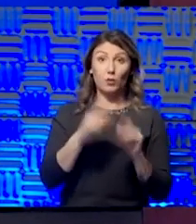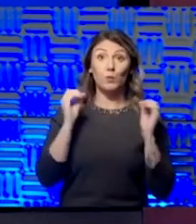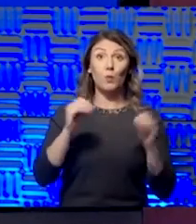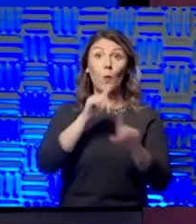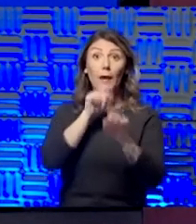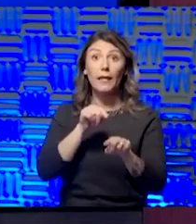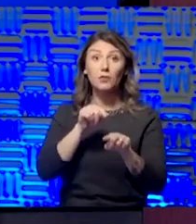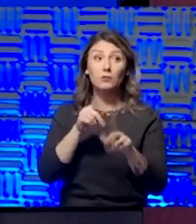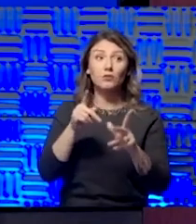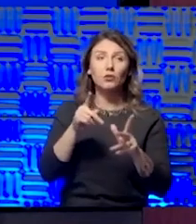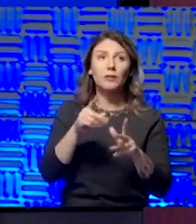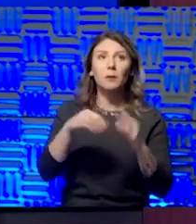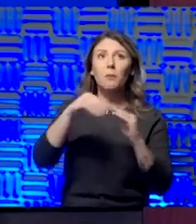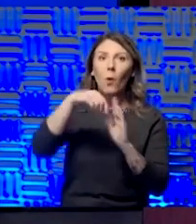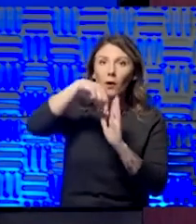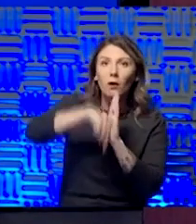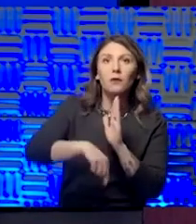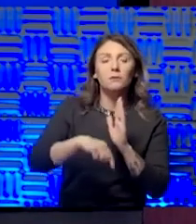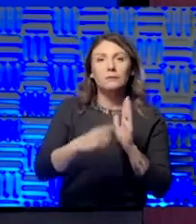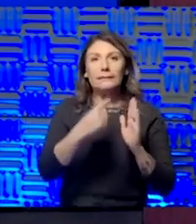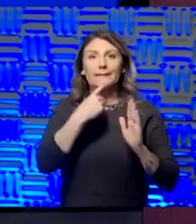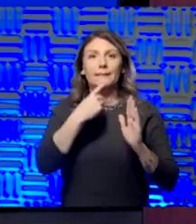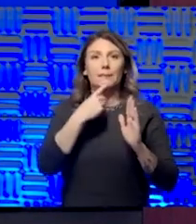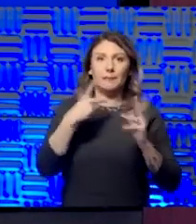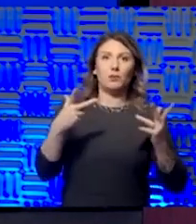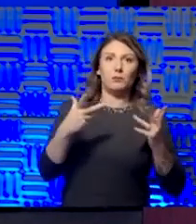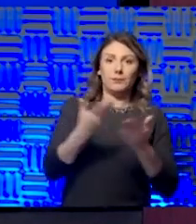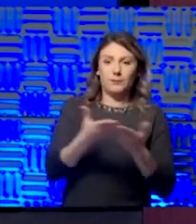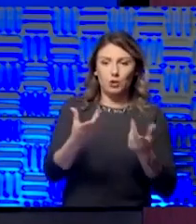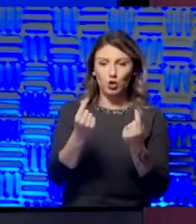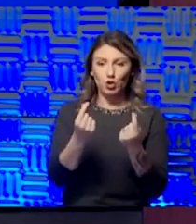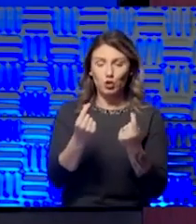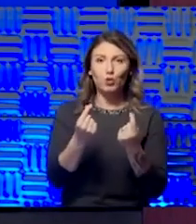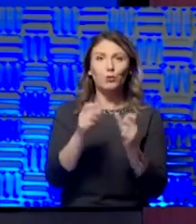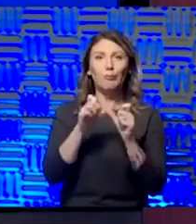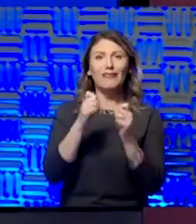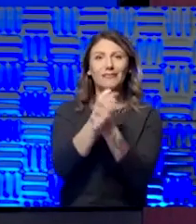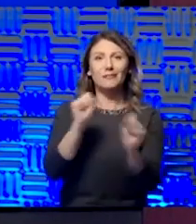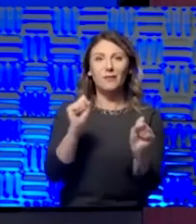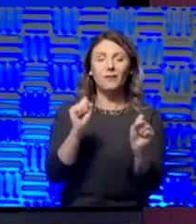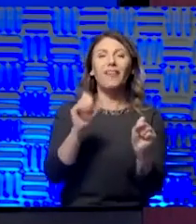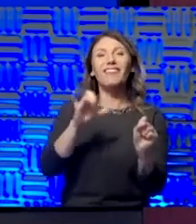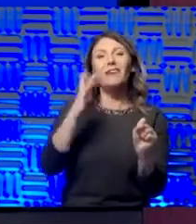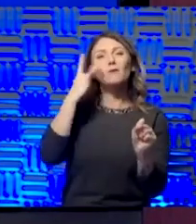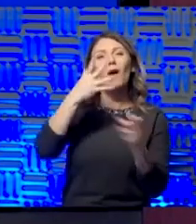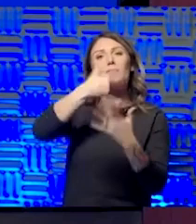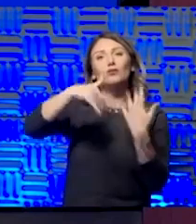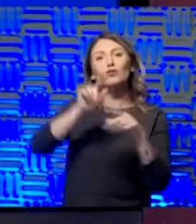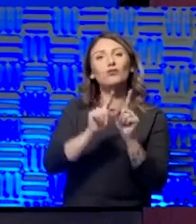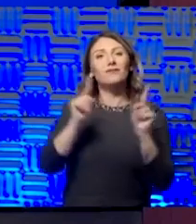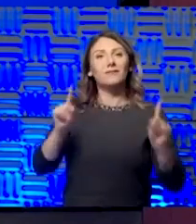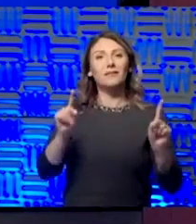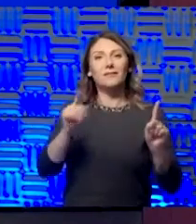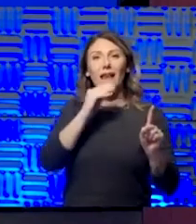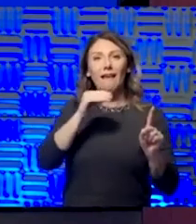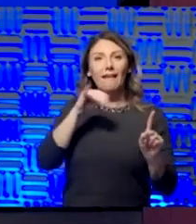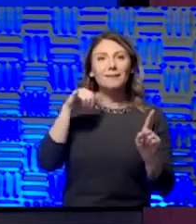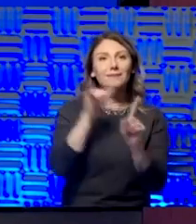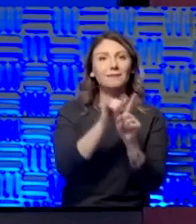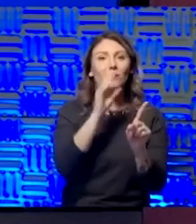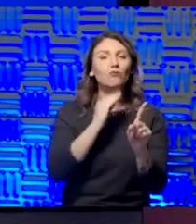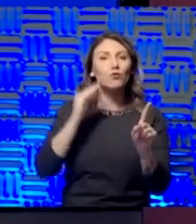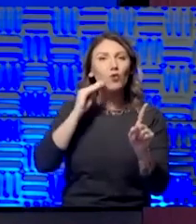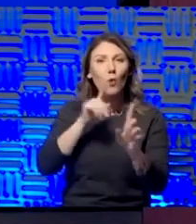try and take more extreme measures to keep people safe, and so that's the whole social distancing and shelter at home